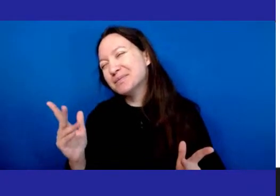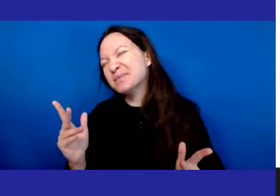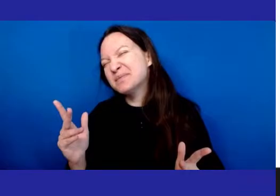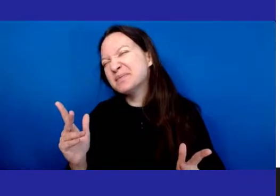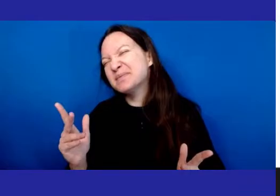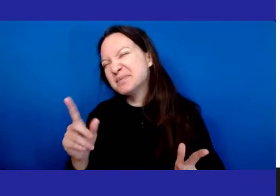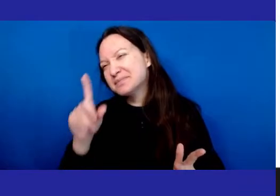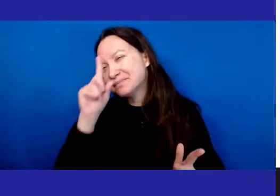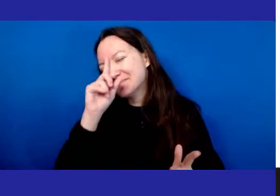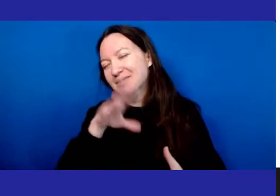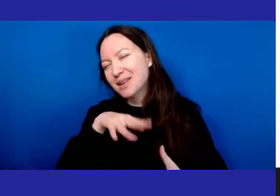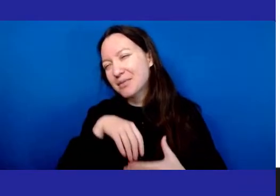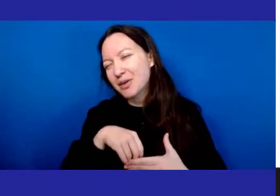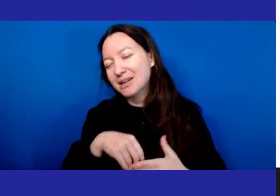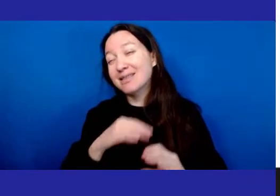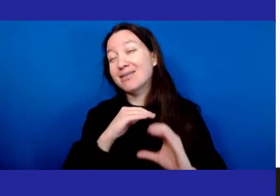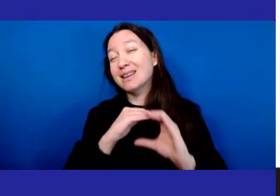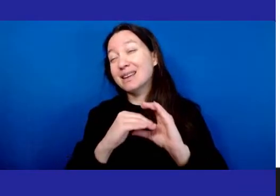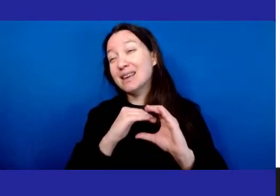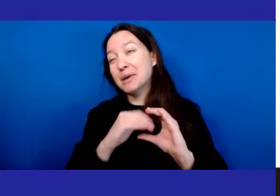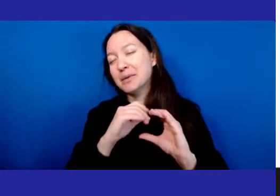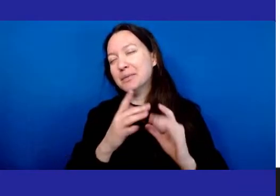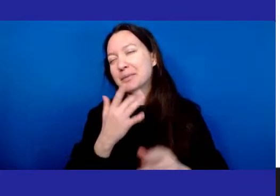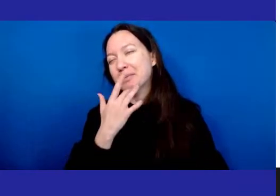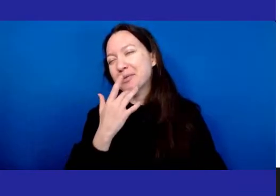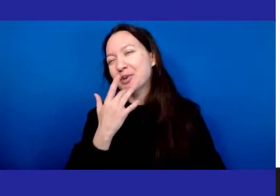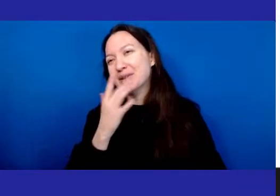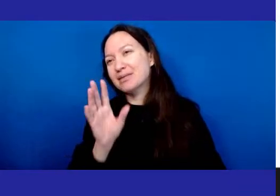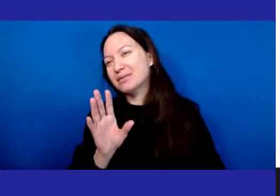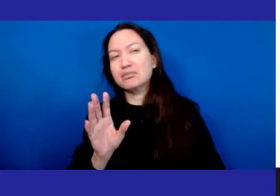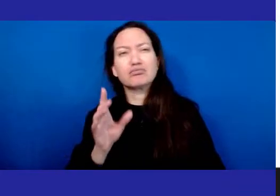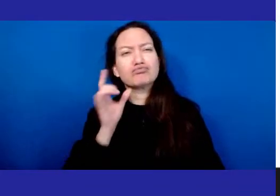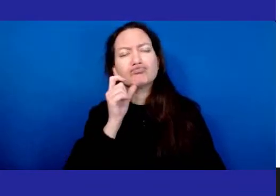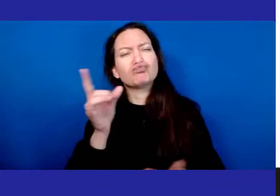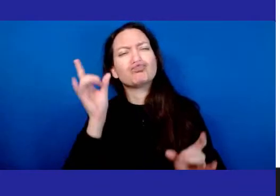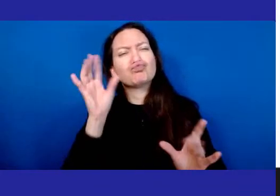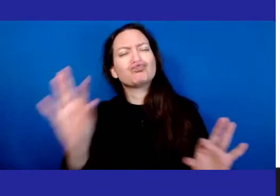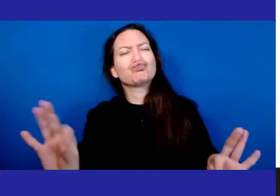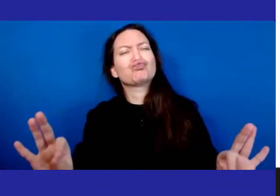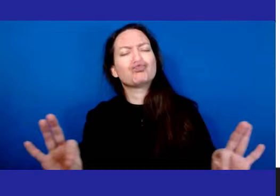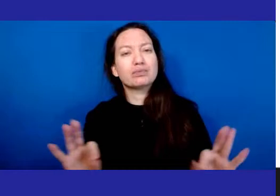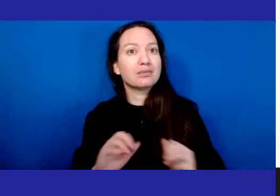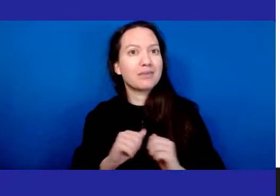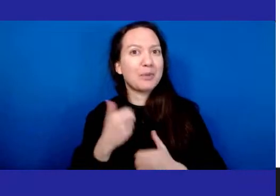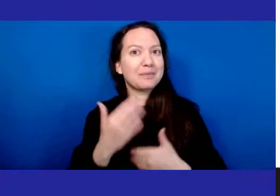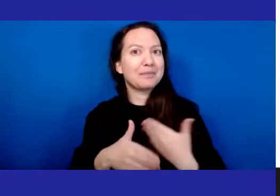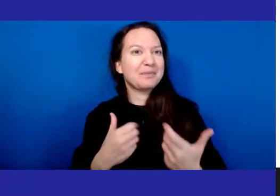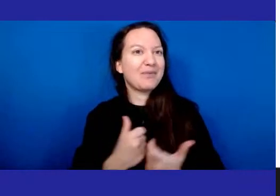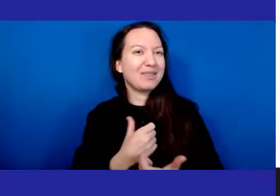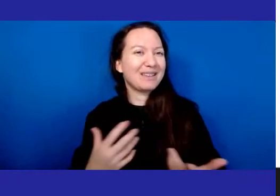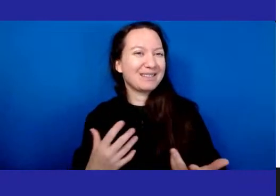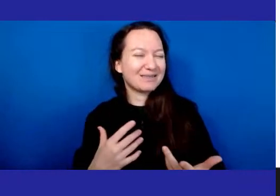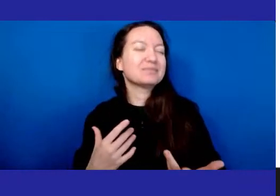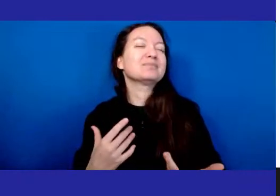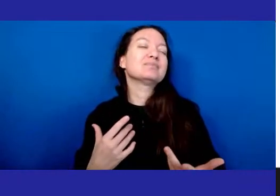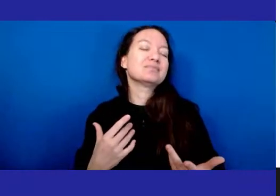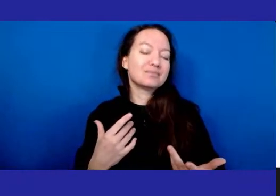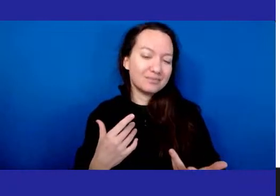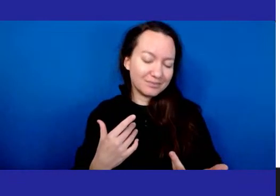if you're part of the email age, it's not so terrible, right? It's how you do everything else. Yeah.